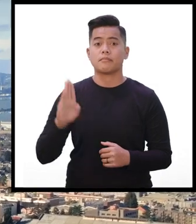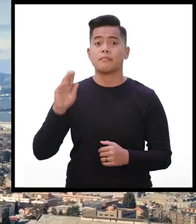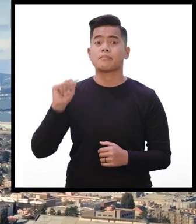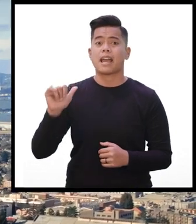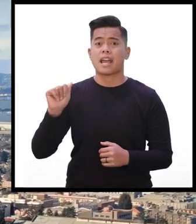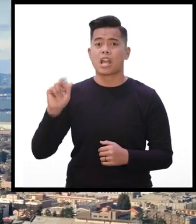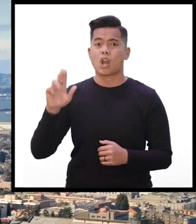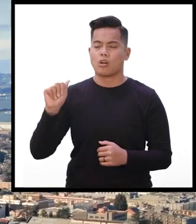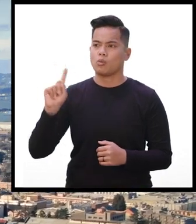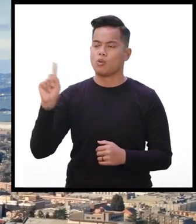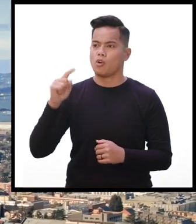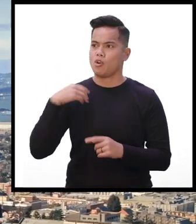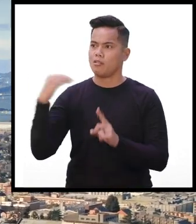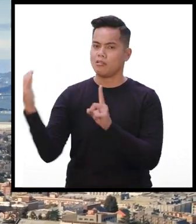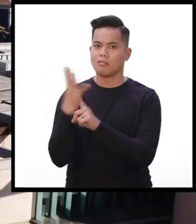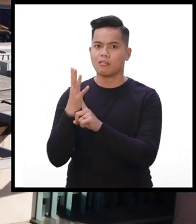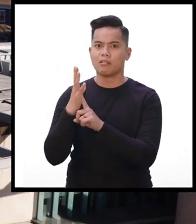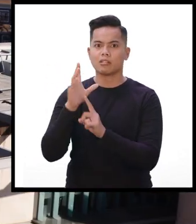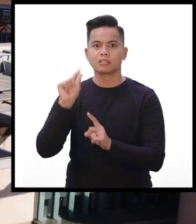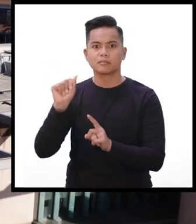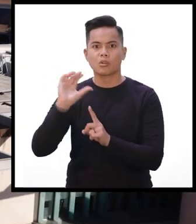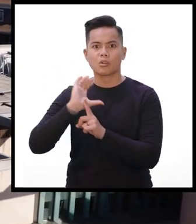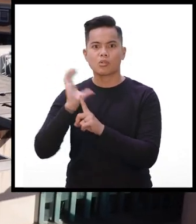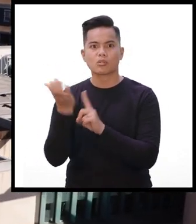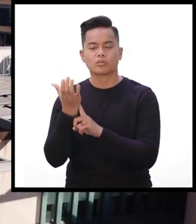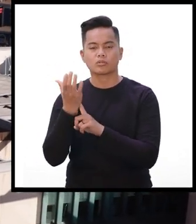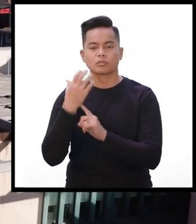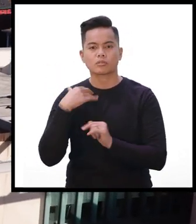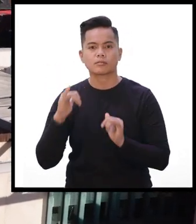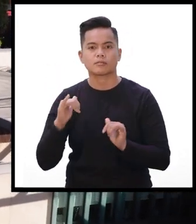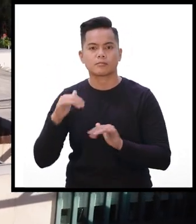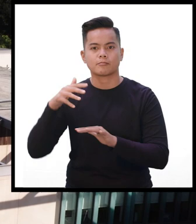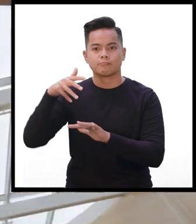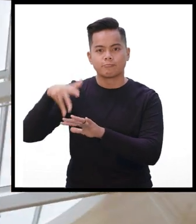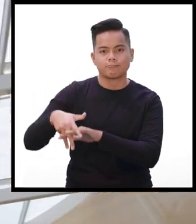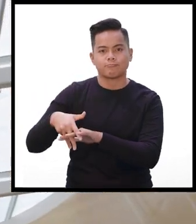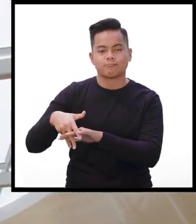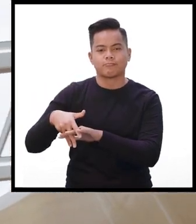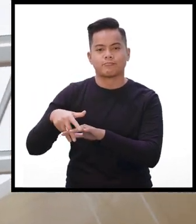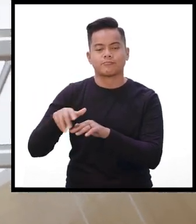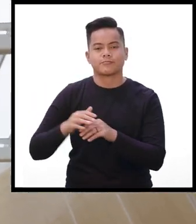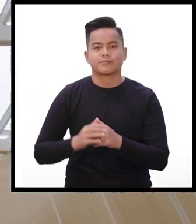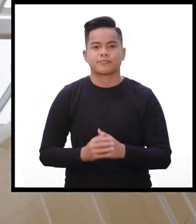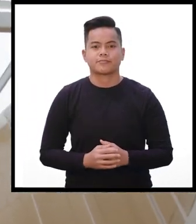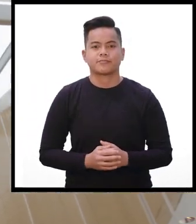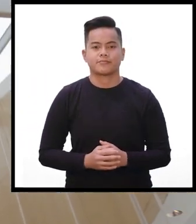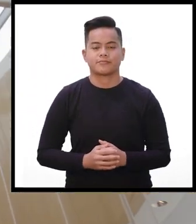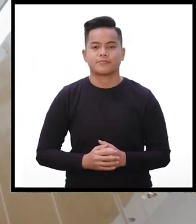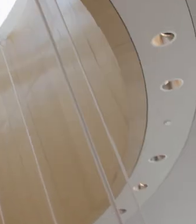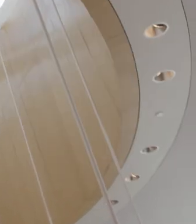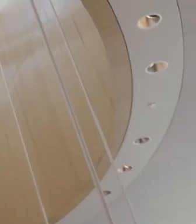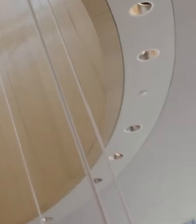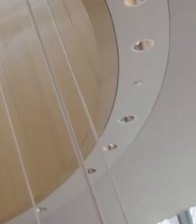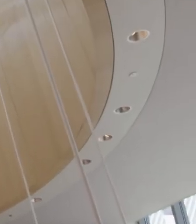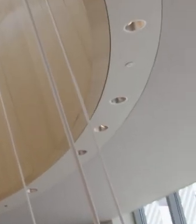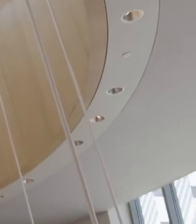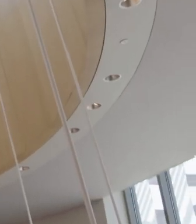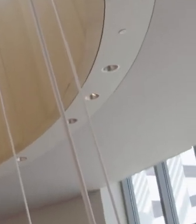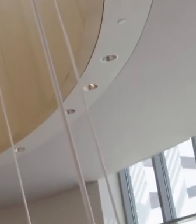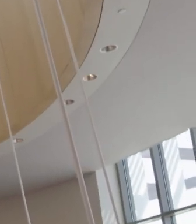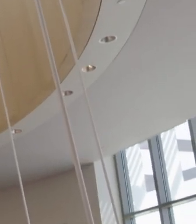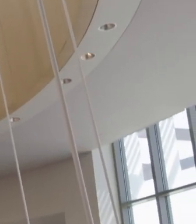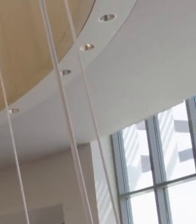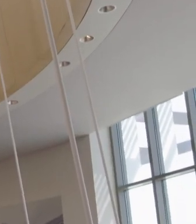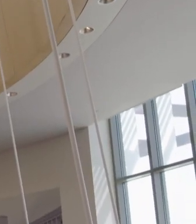Bay Area is where I first grew into disability culture. Inside the campus building on a